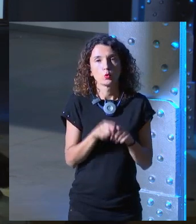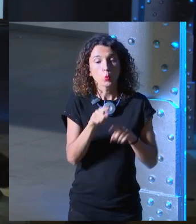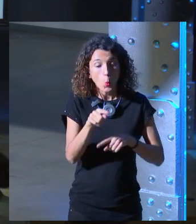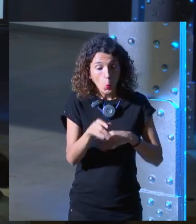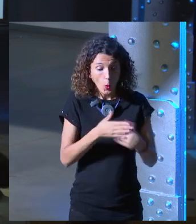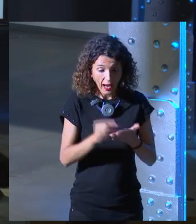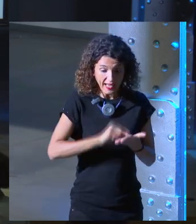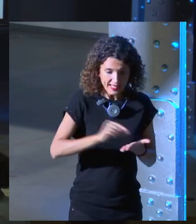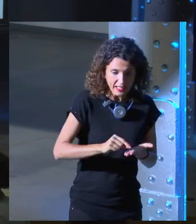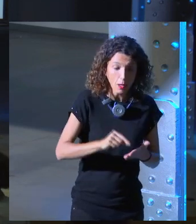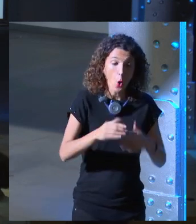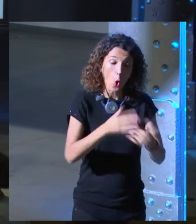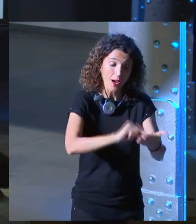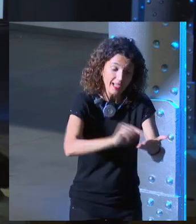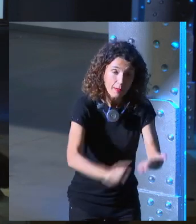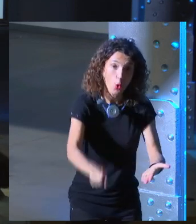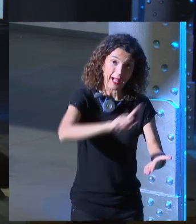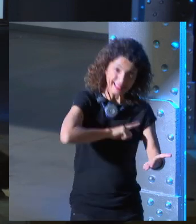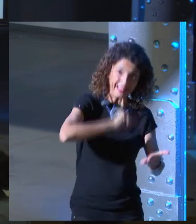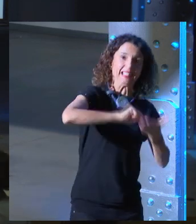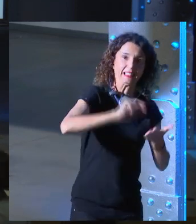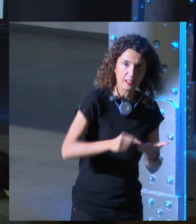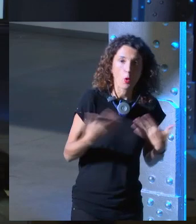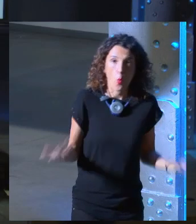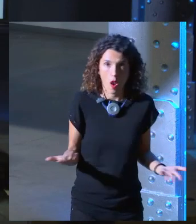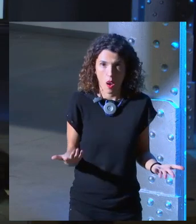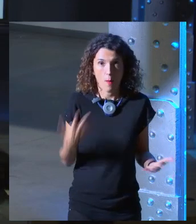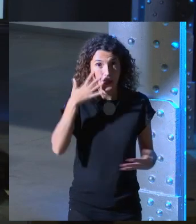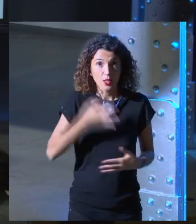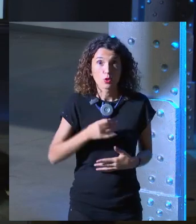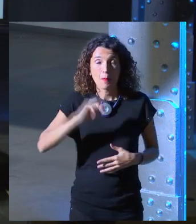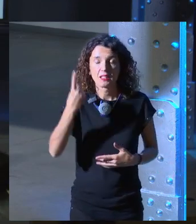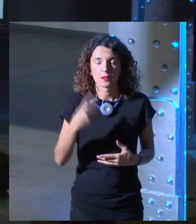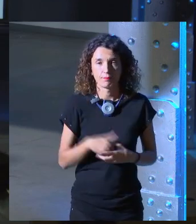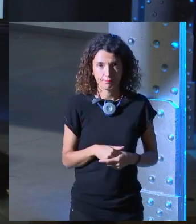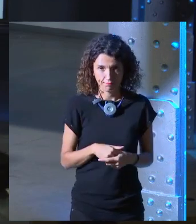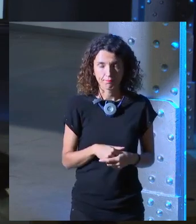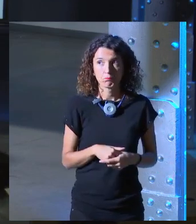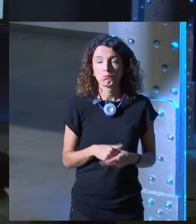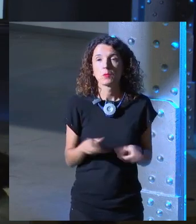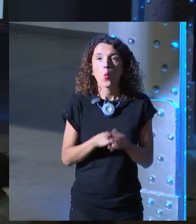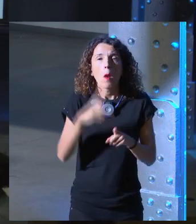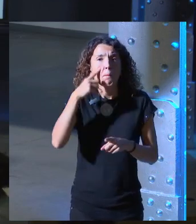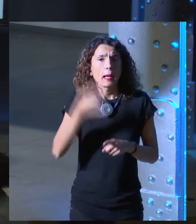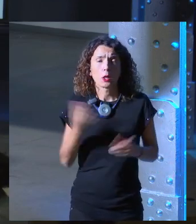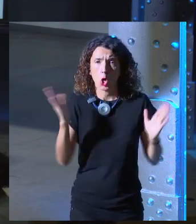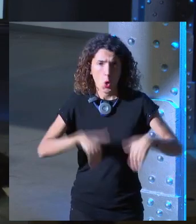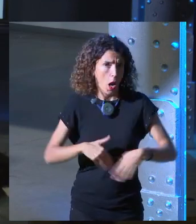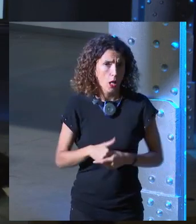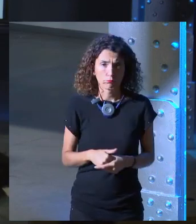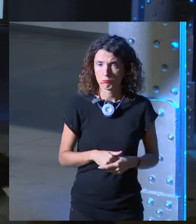The one you write, or the one that writes you? There's no danger. in doing everyday